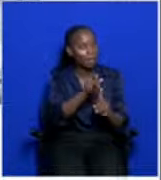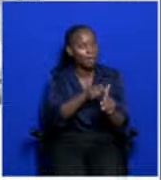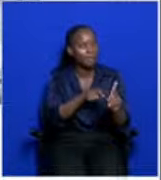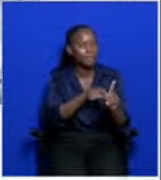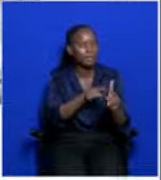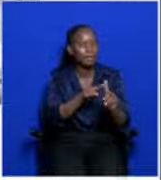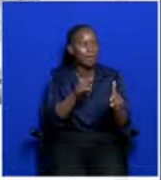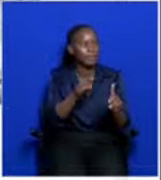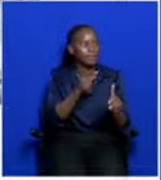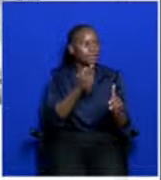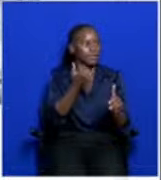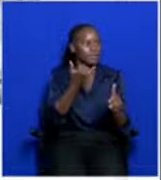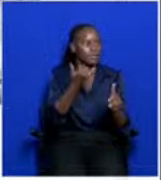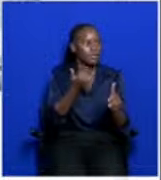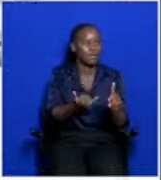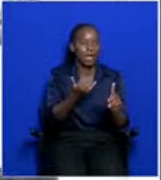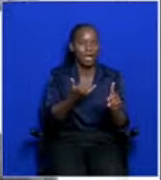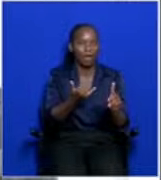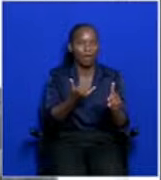EMPD are clearly visible.